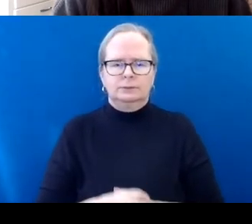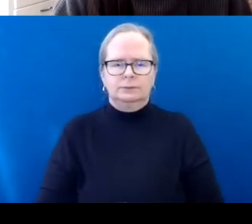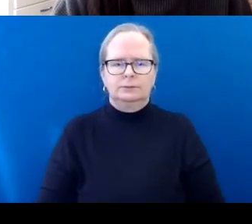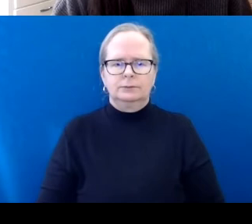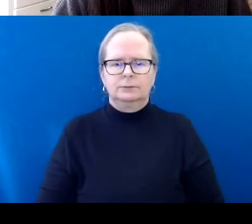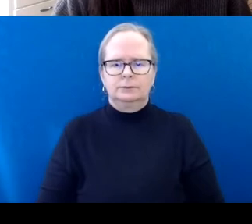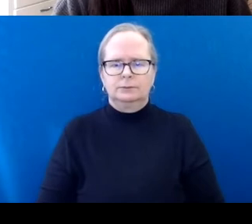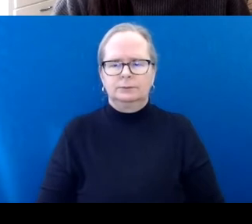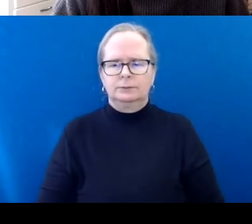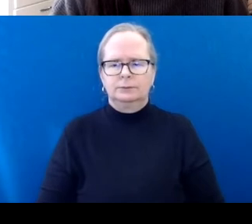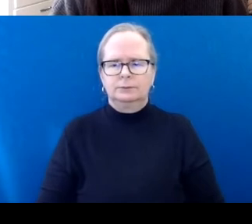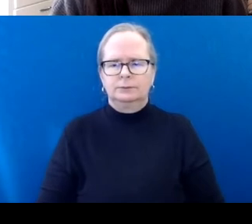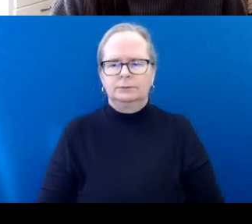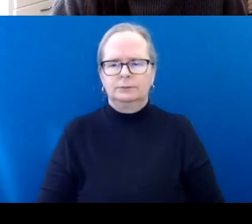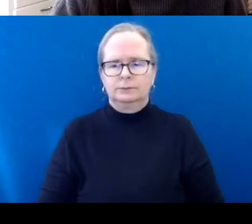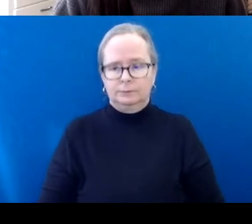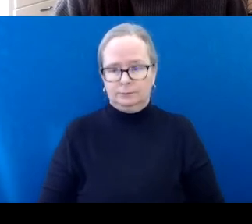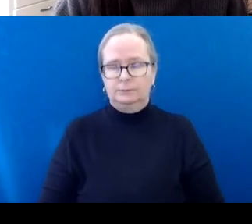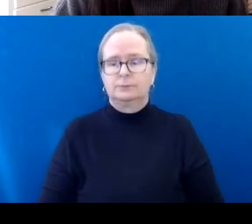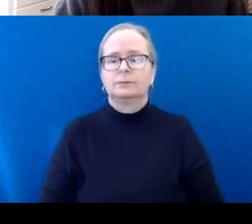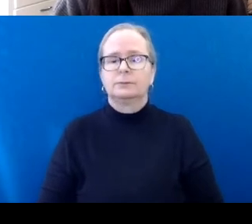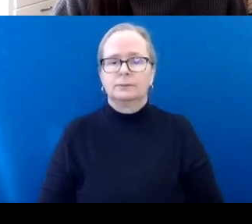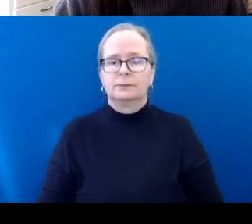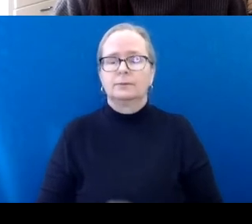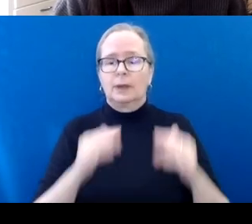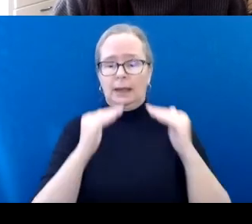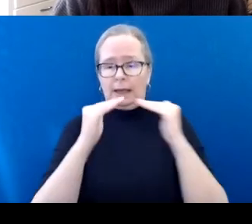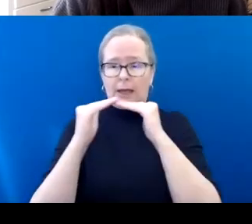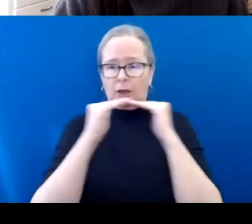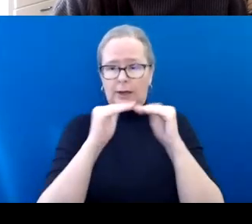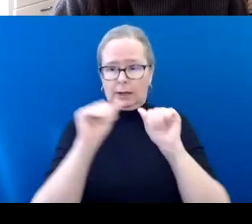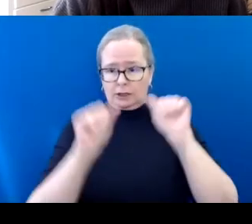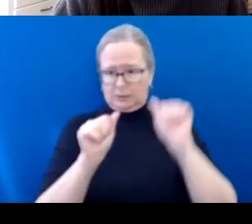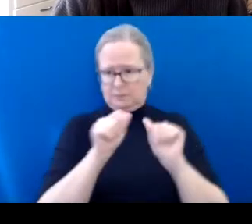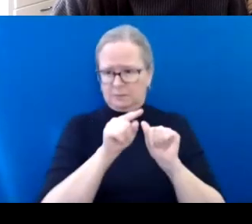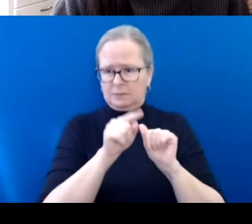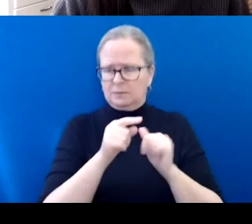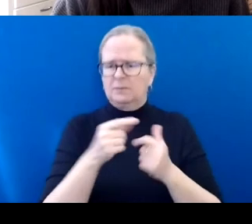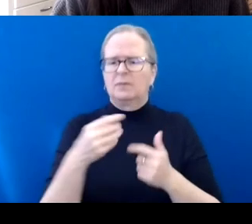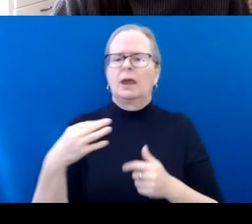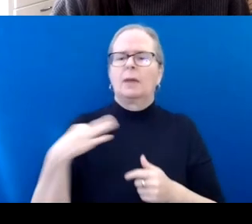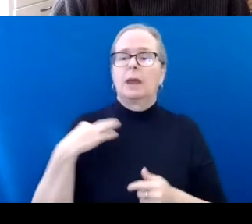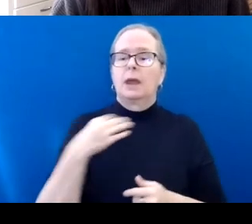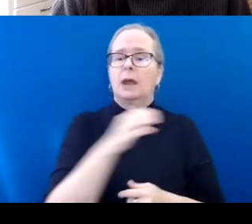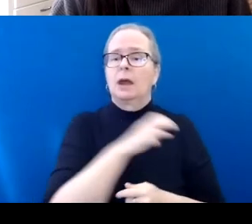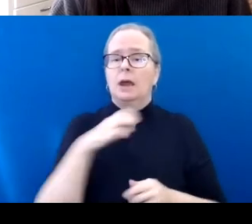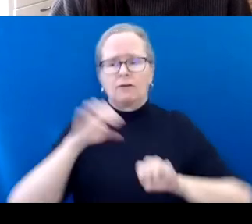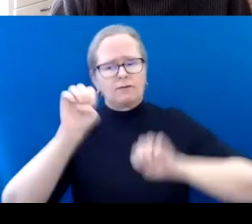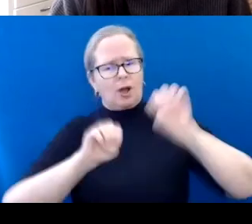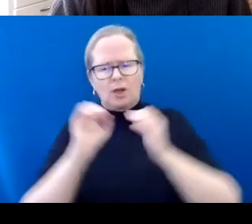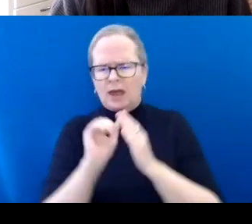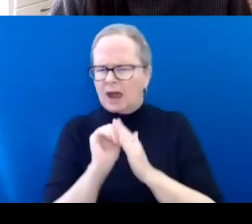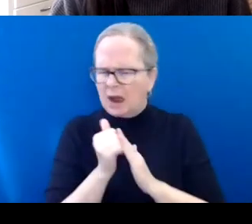Applications to the program will be evaluated based on the program criteria by a committee made up of